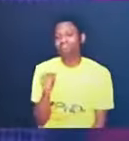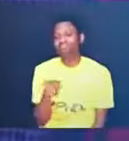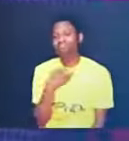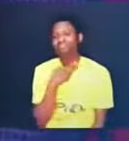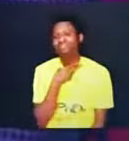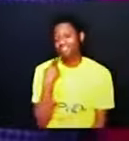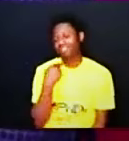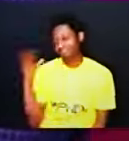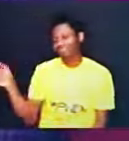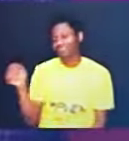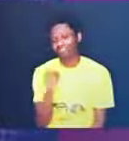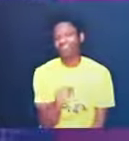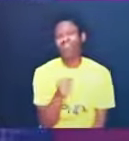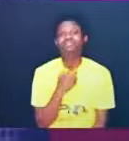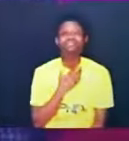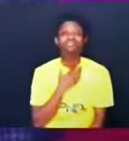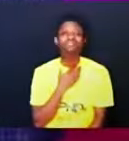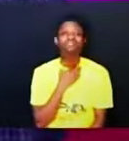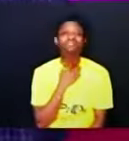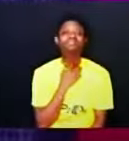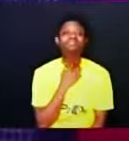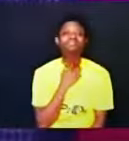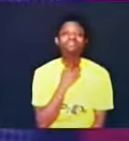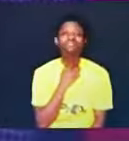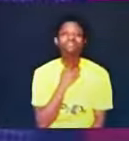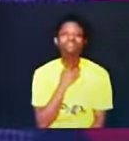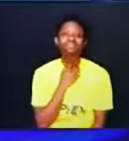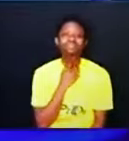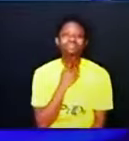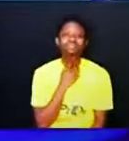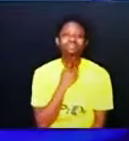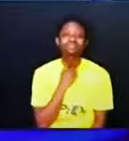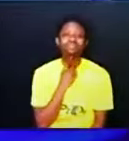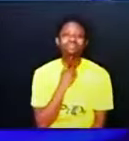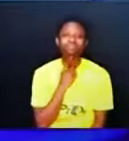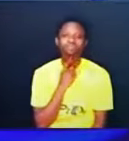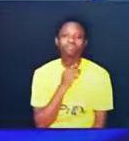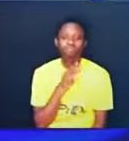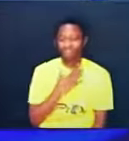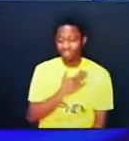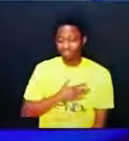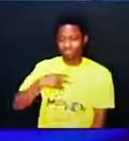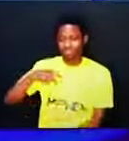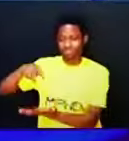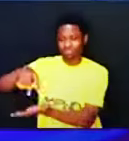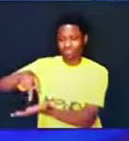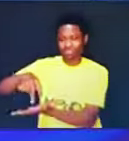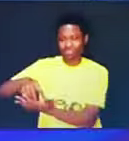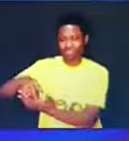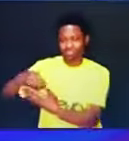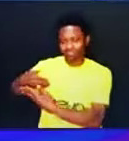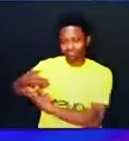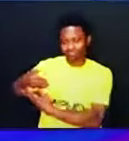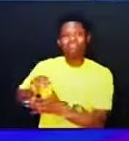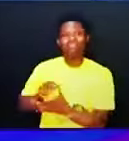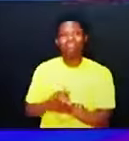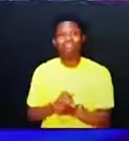please. So cause no offense to anyone. Please stand